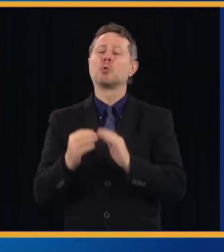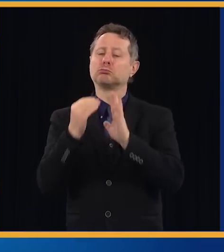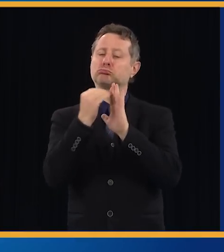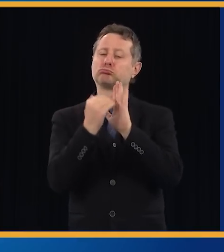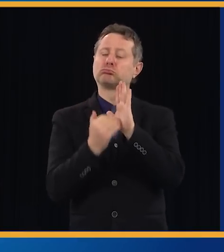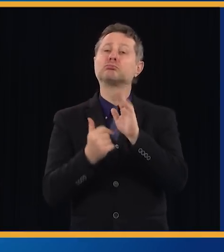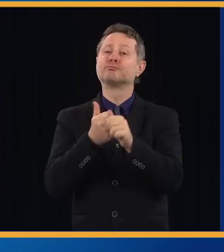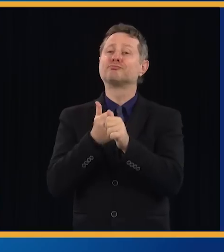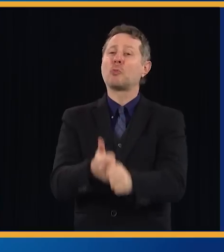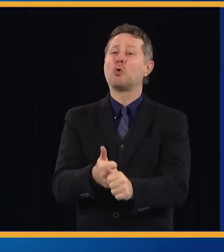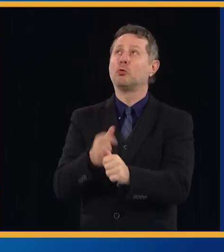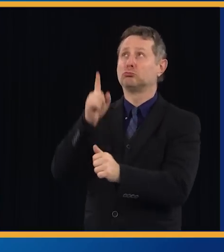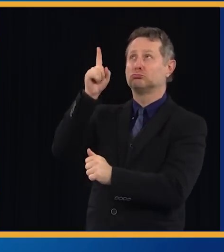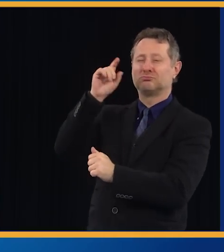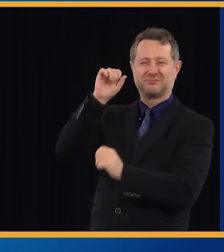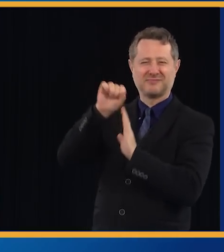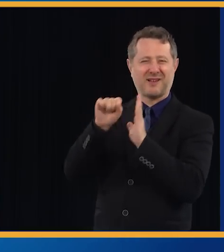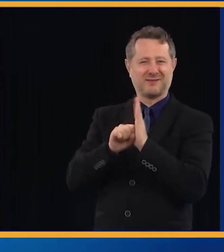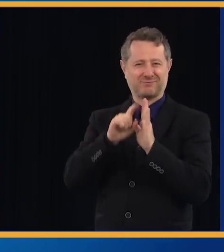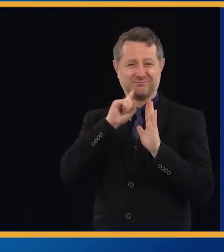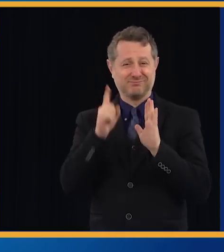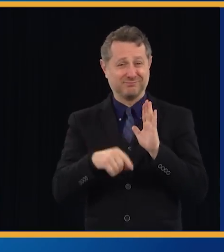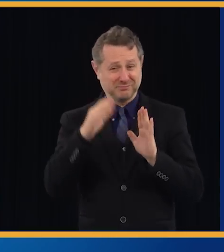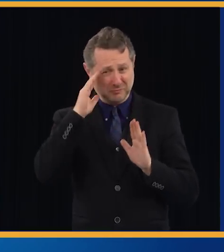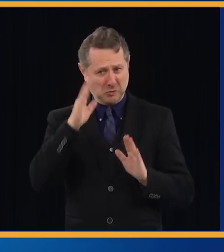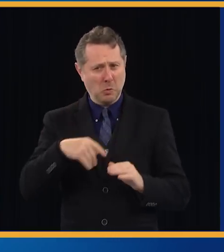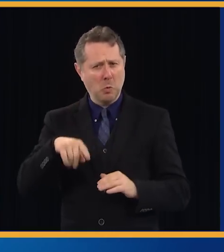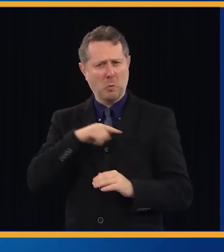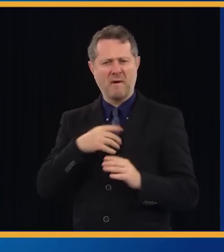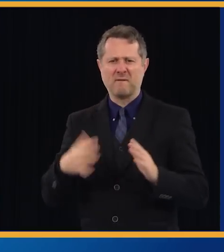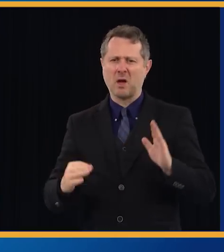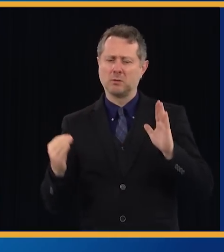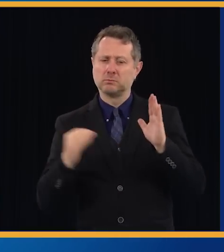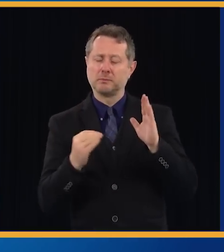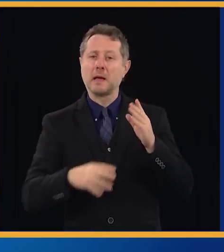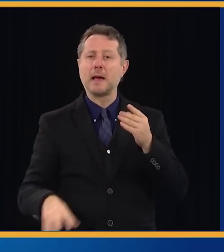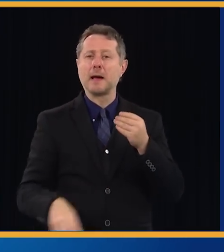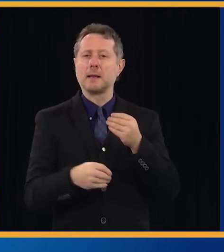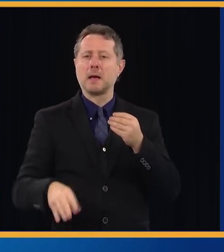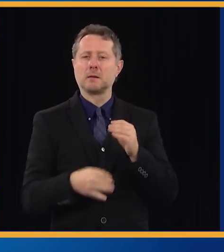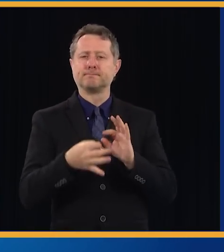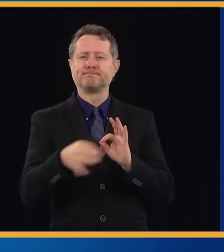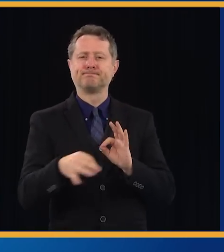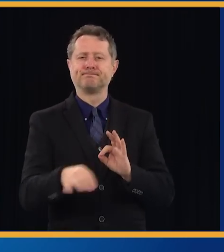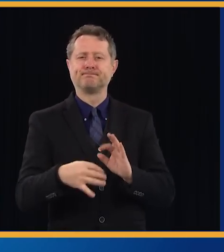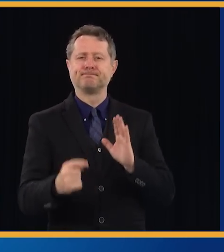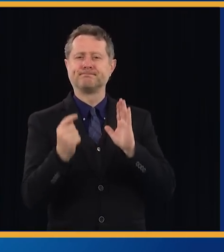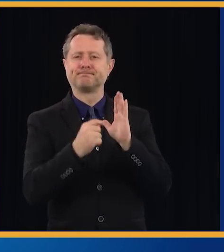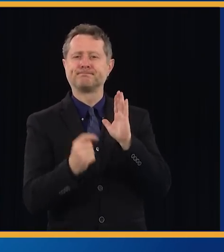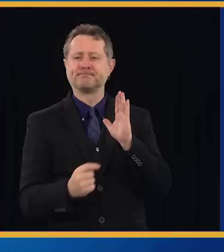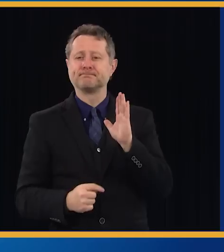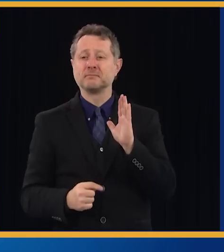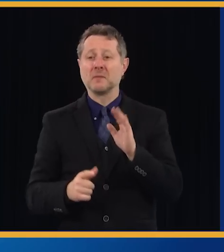follow, and we put in additional rules and regulations on nursing homes in the midst of this